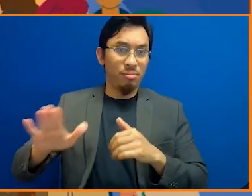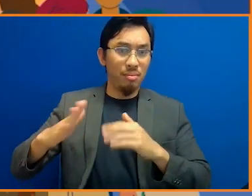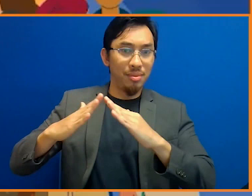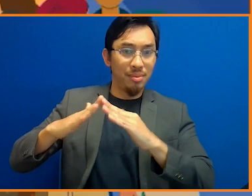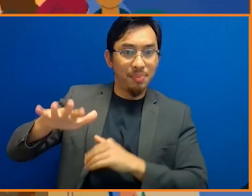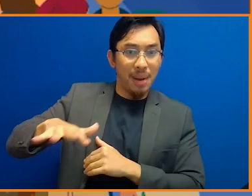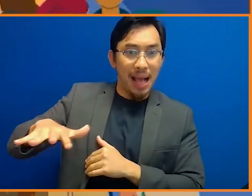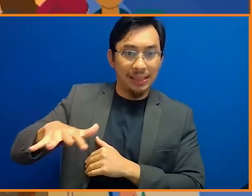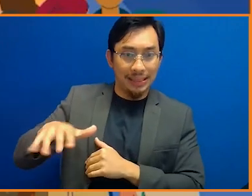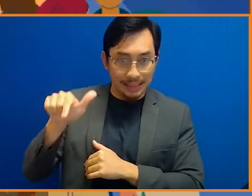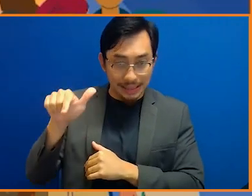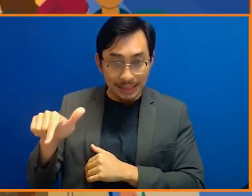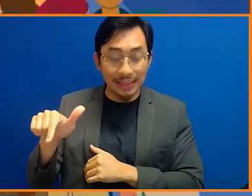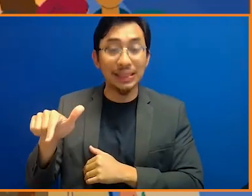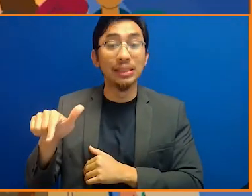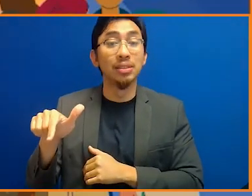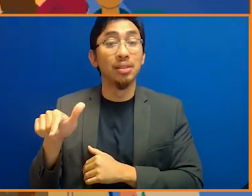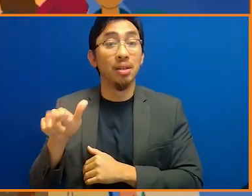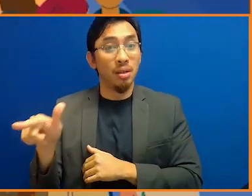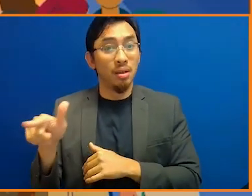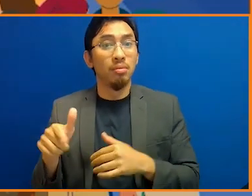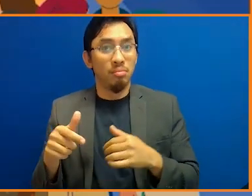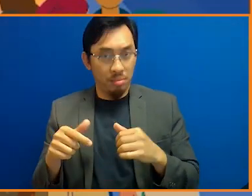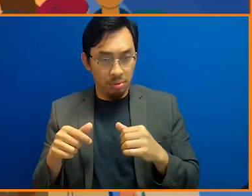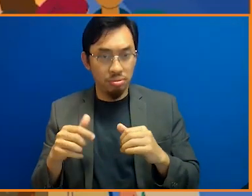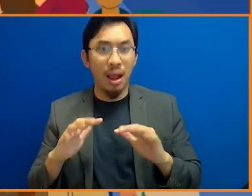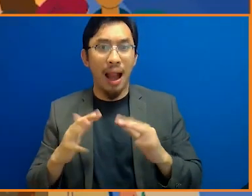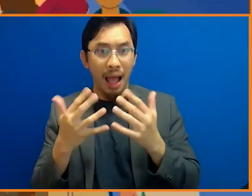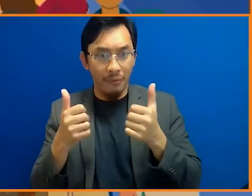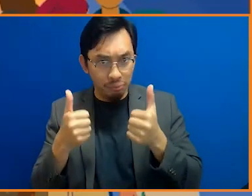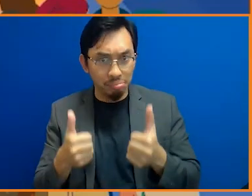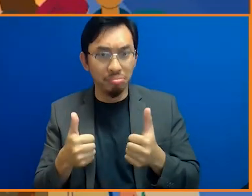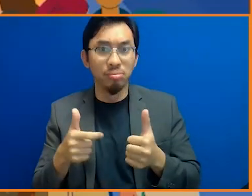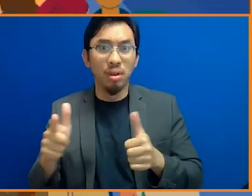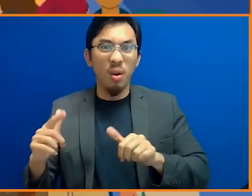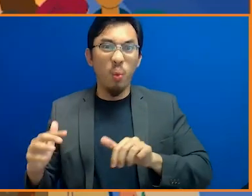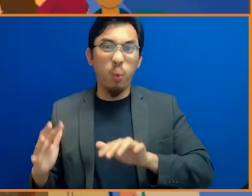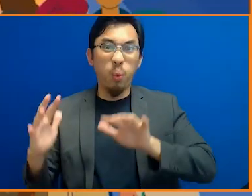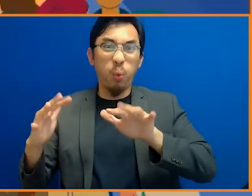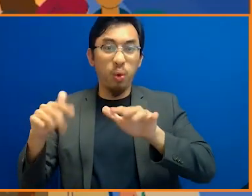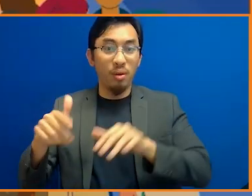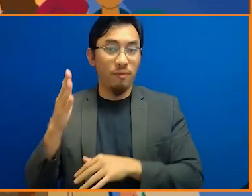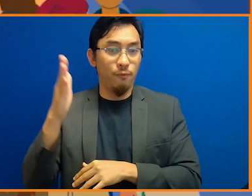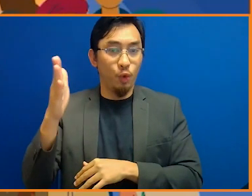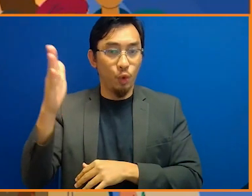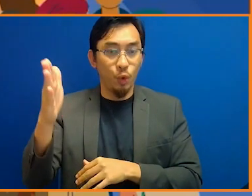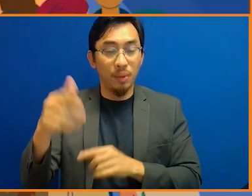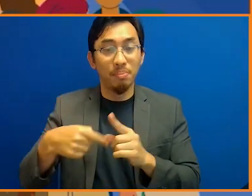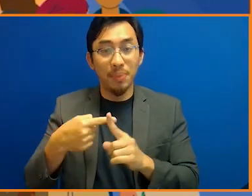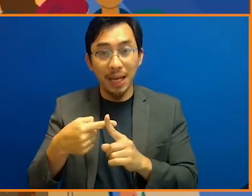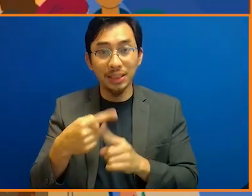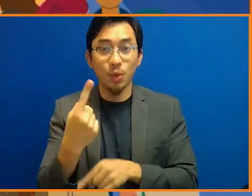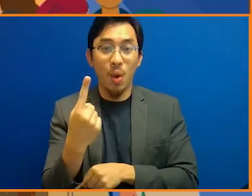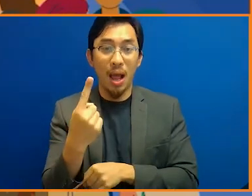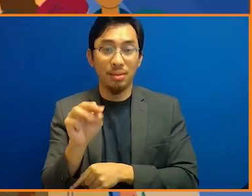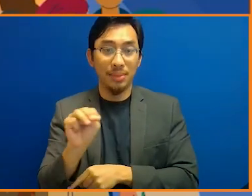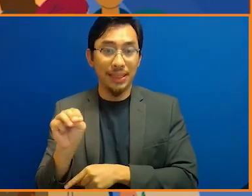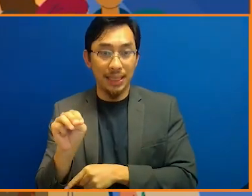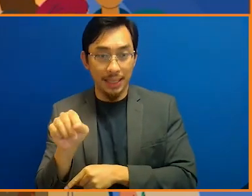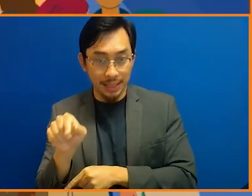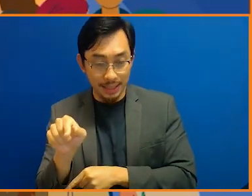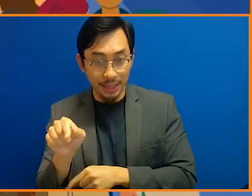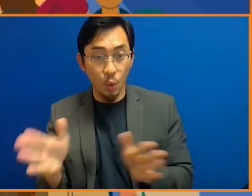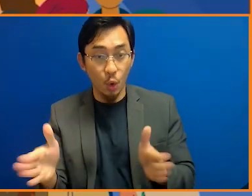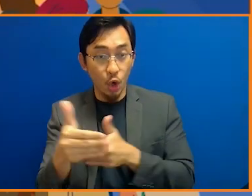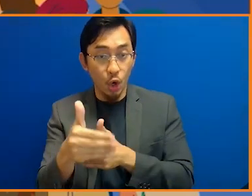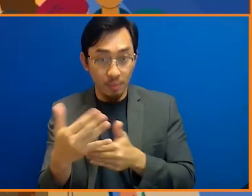this space, just almost they could survive. But if the sea level rise in the future plus 1 more meter,